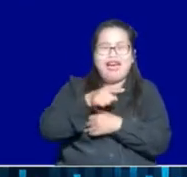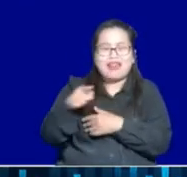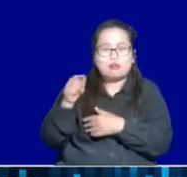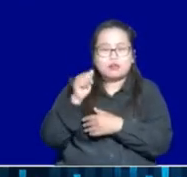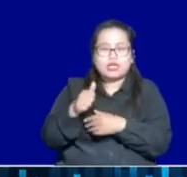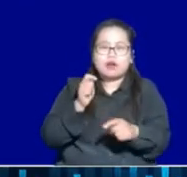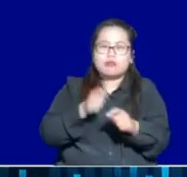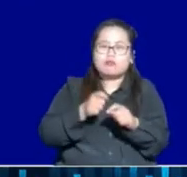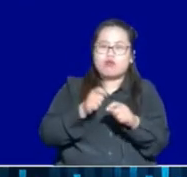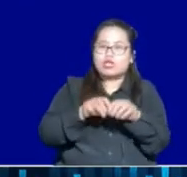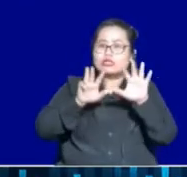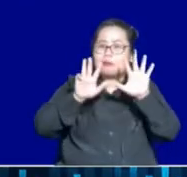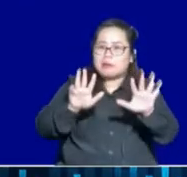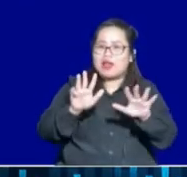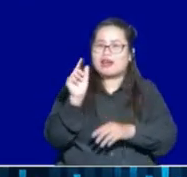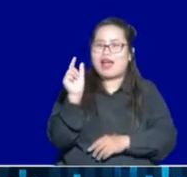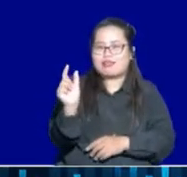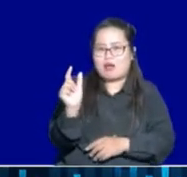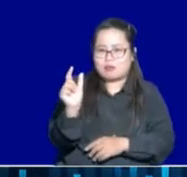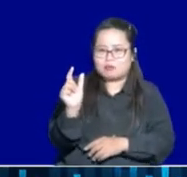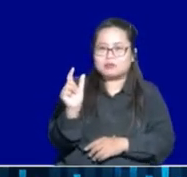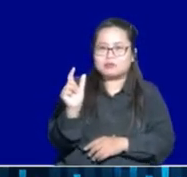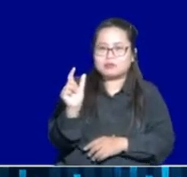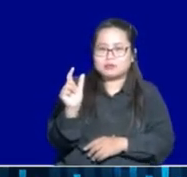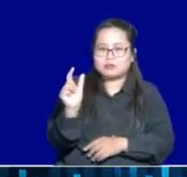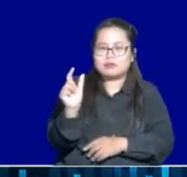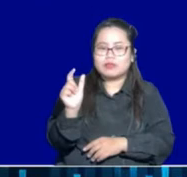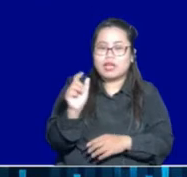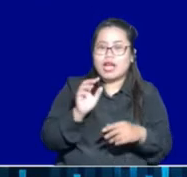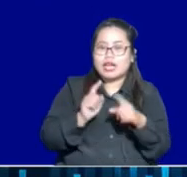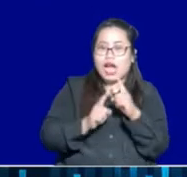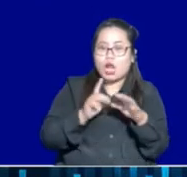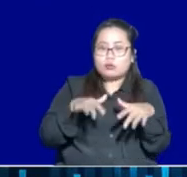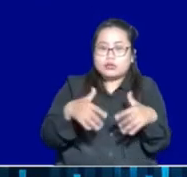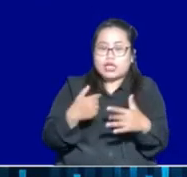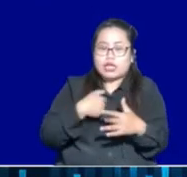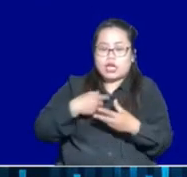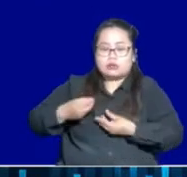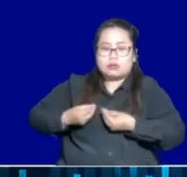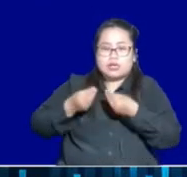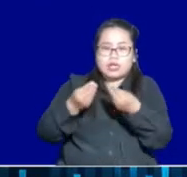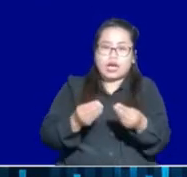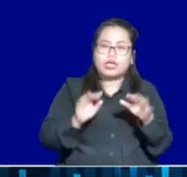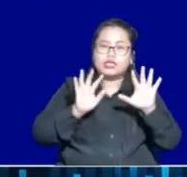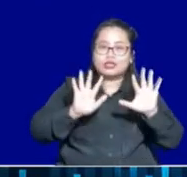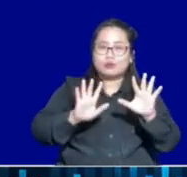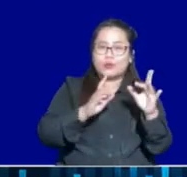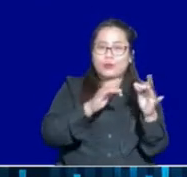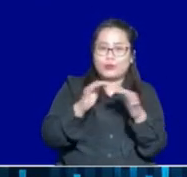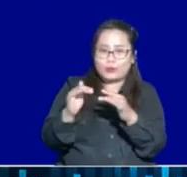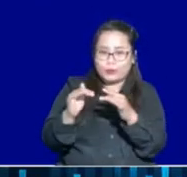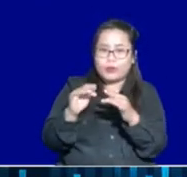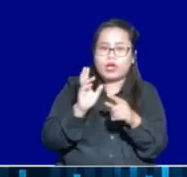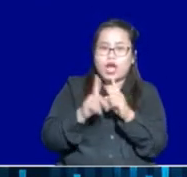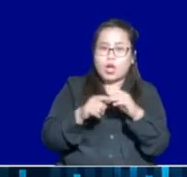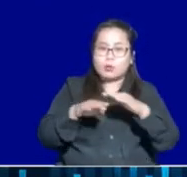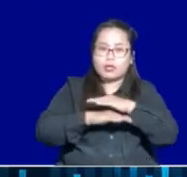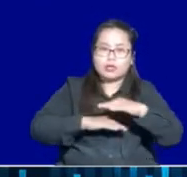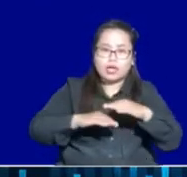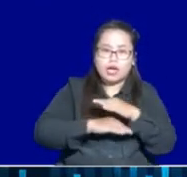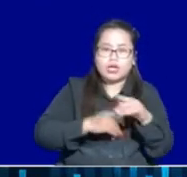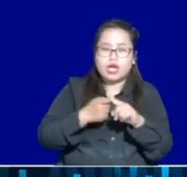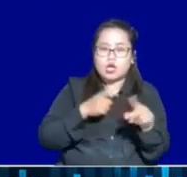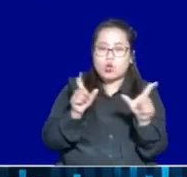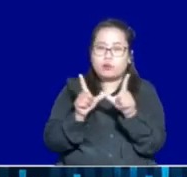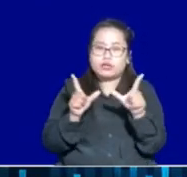make four-letter words. And if I give you these 10 letters, according to the Scrabble website, you can make